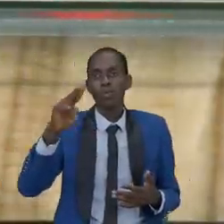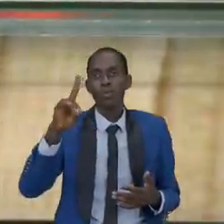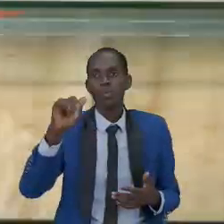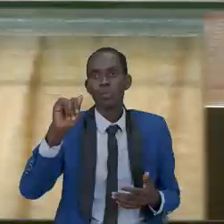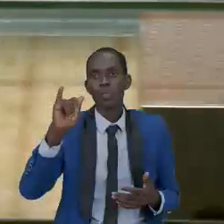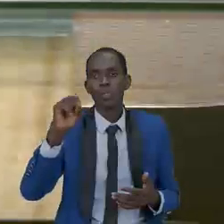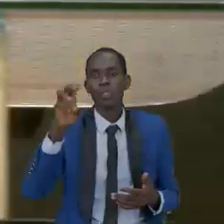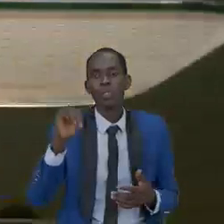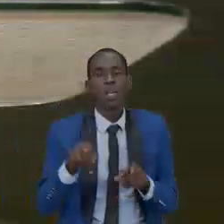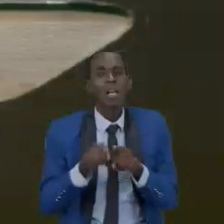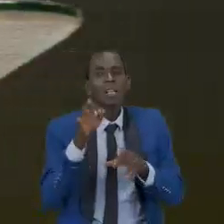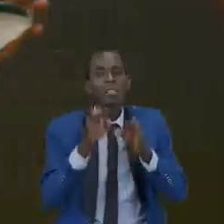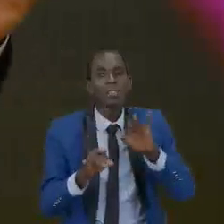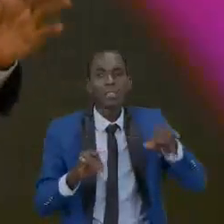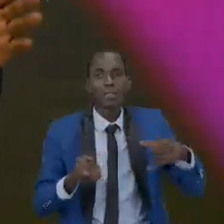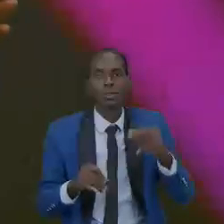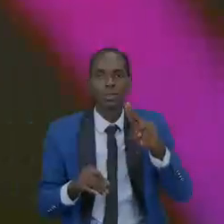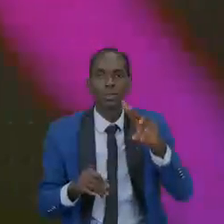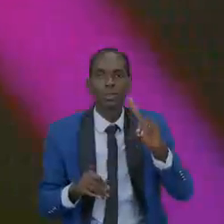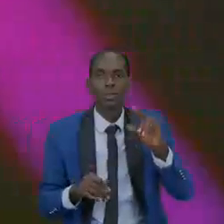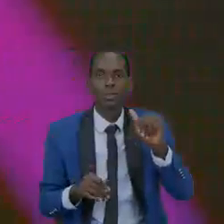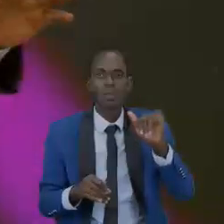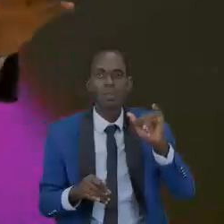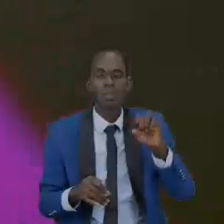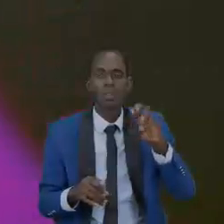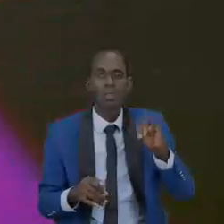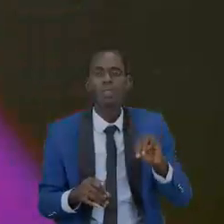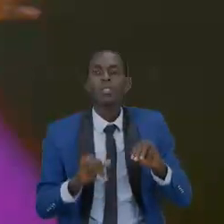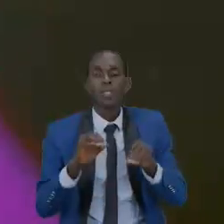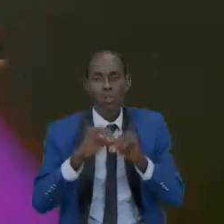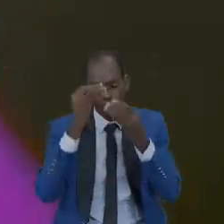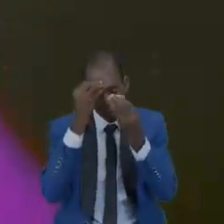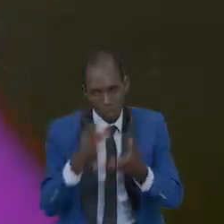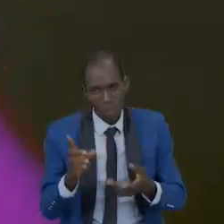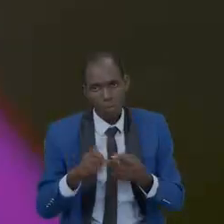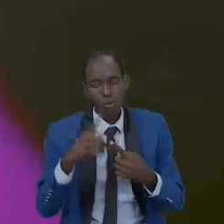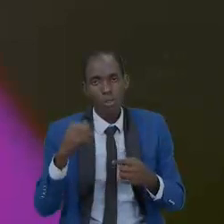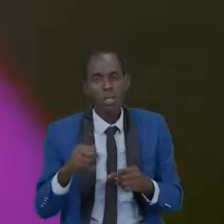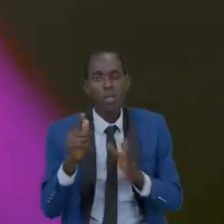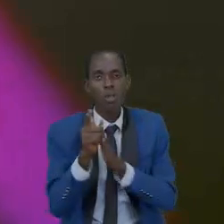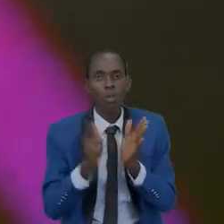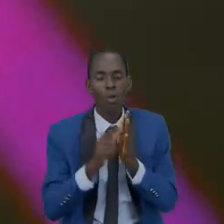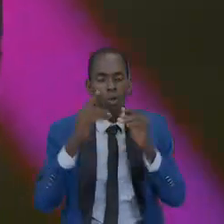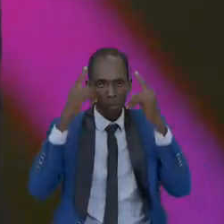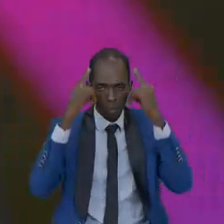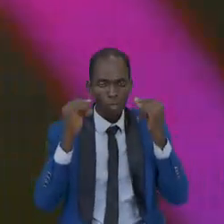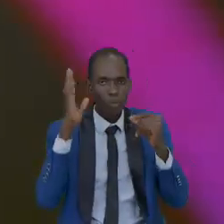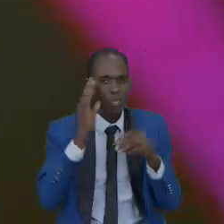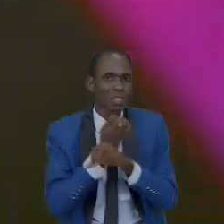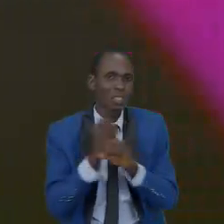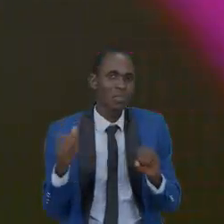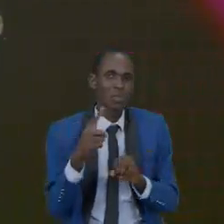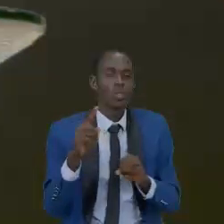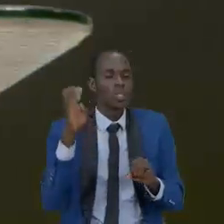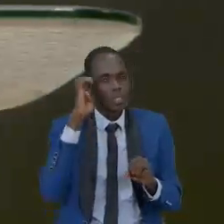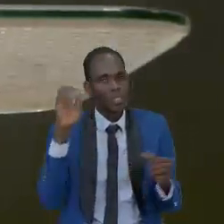if Judaism or the obedience to the Mosaic law will save anyone. He destroyed